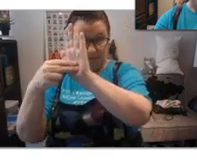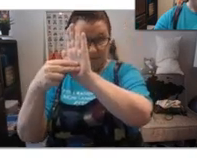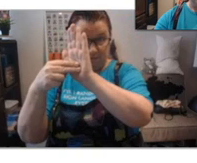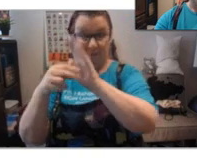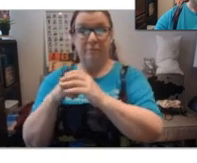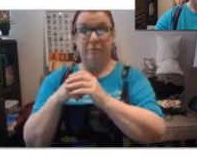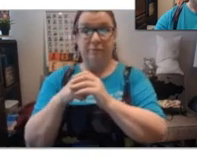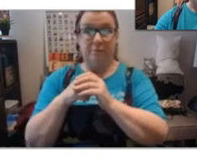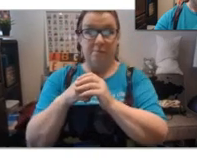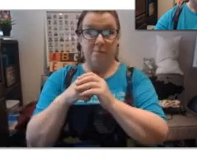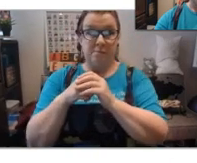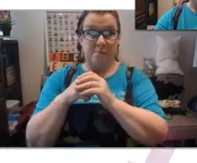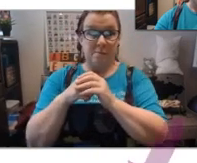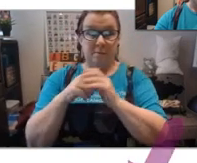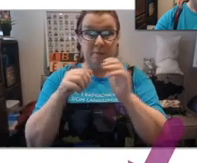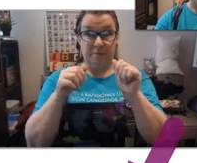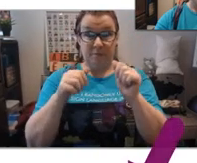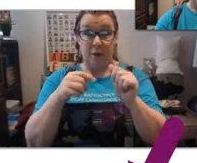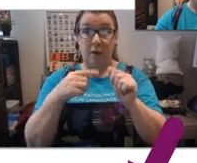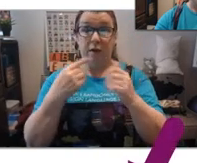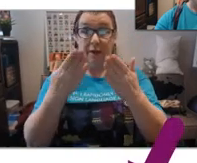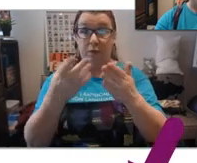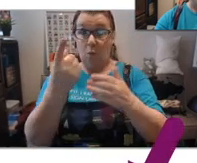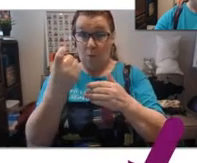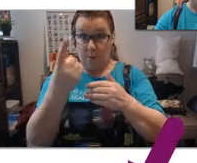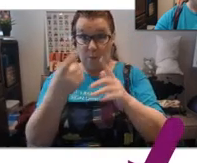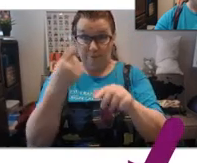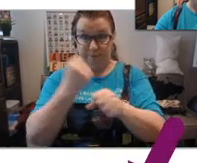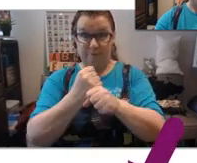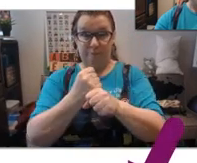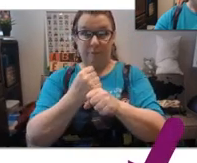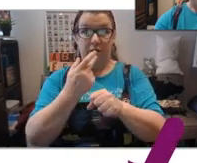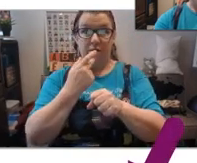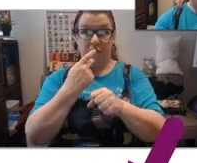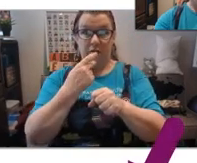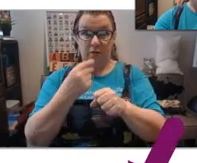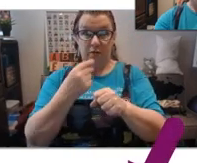minus n. Here's another example at the bottom of the page.